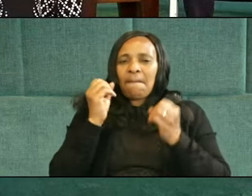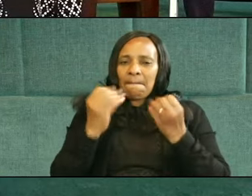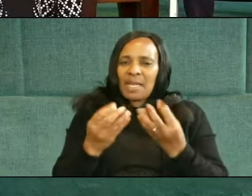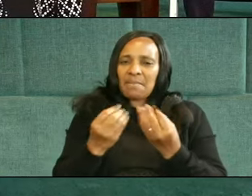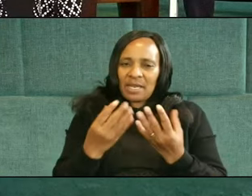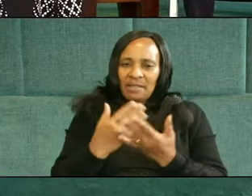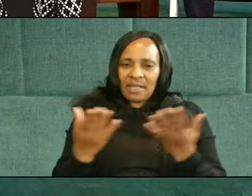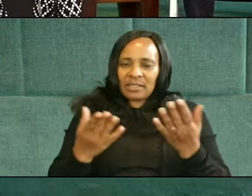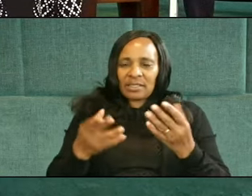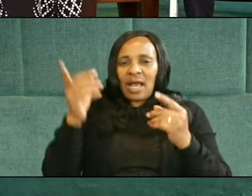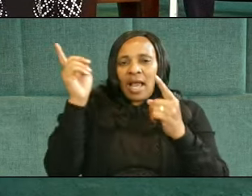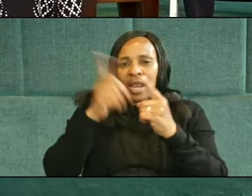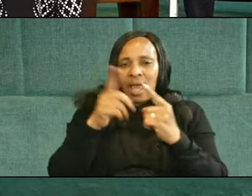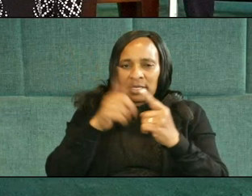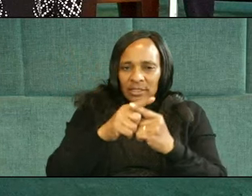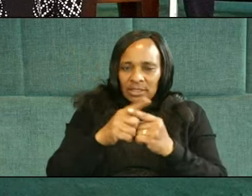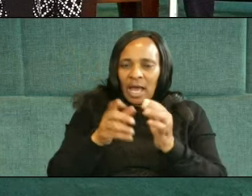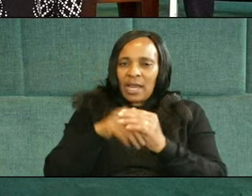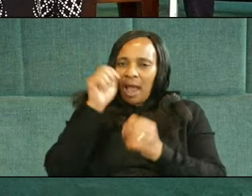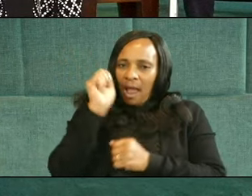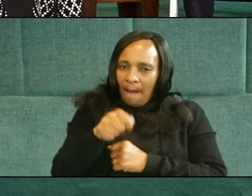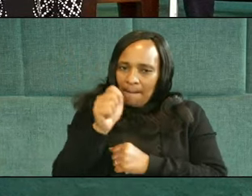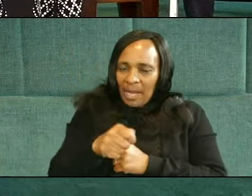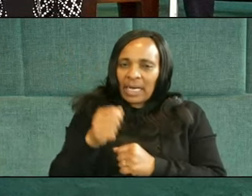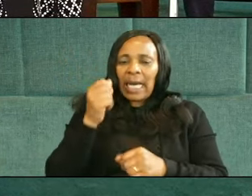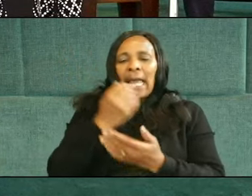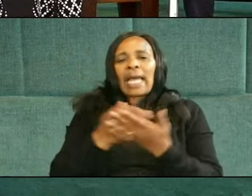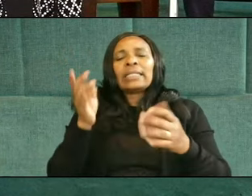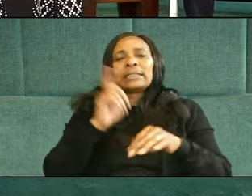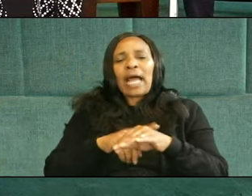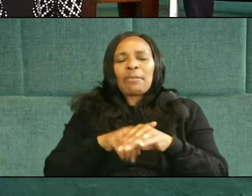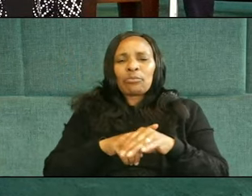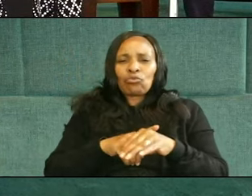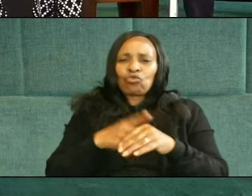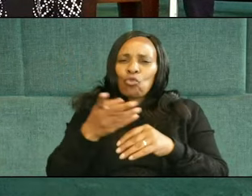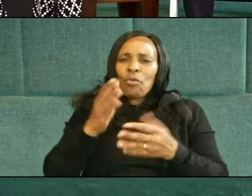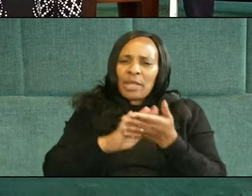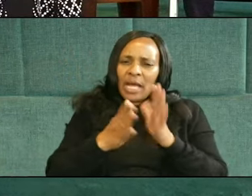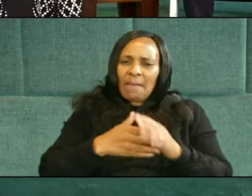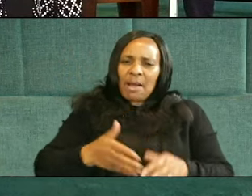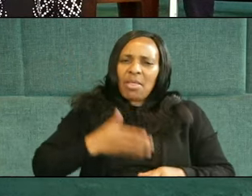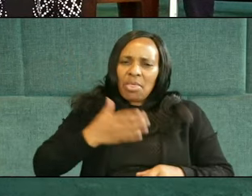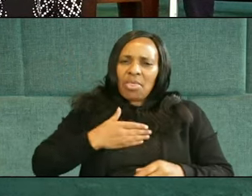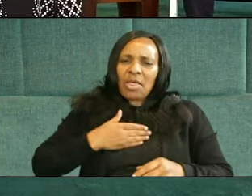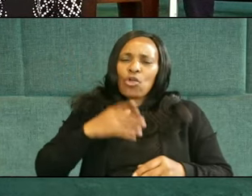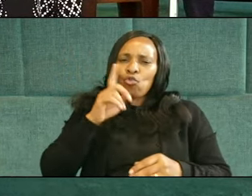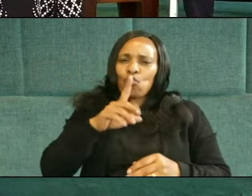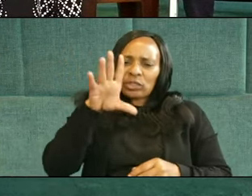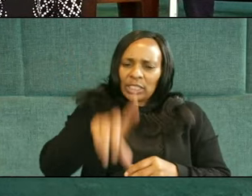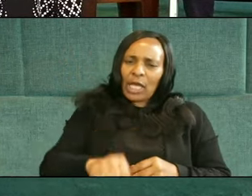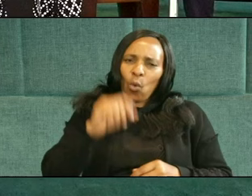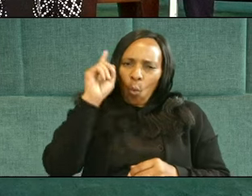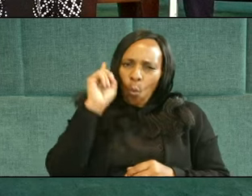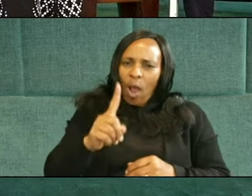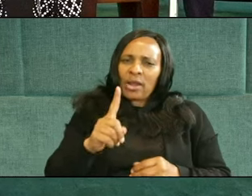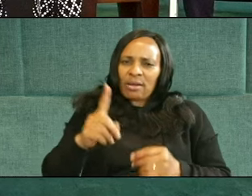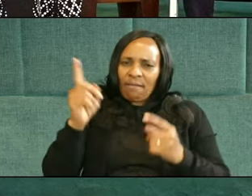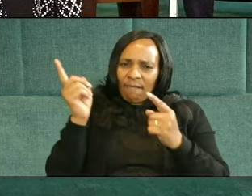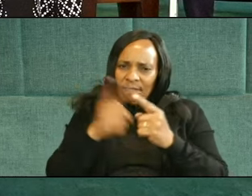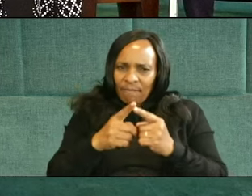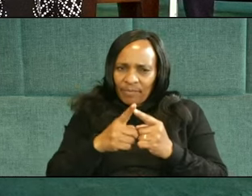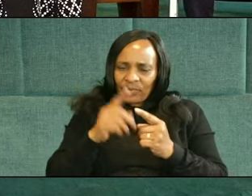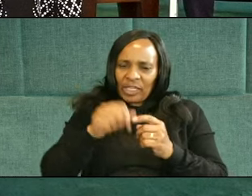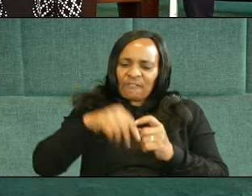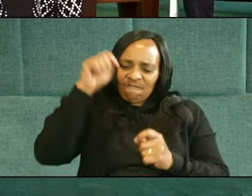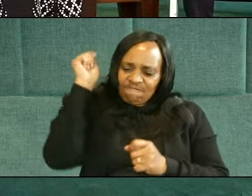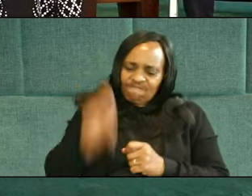hammer. And he told him, every time you get angry, I want you to take one nail and hammer it into the wooden fence of our home. So by the